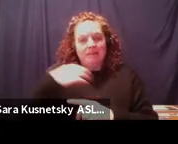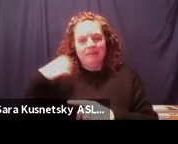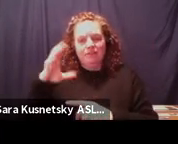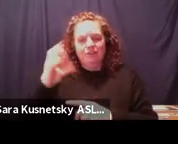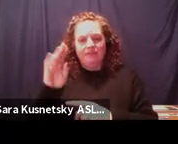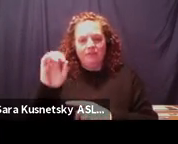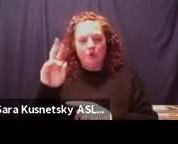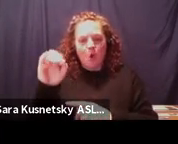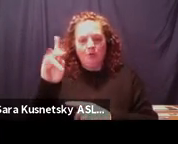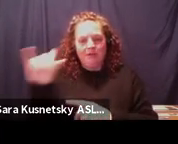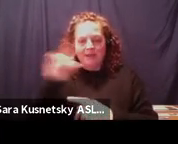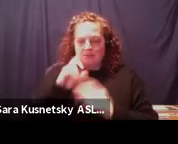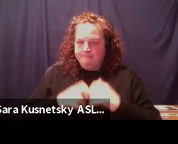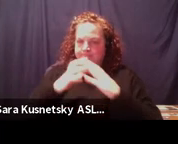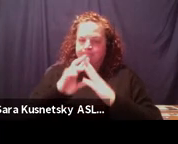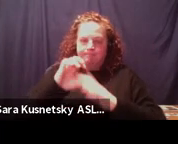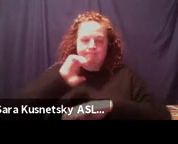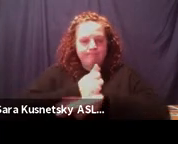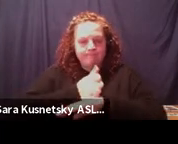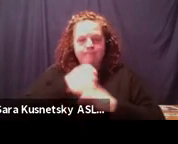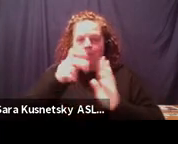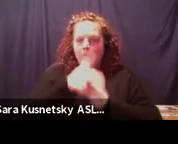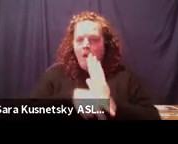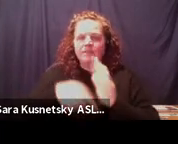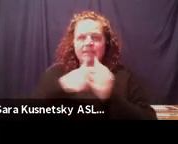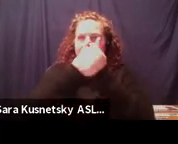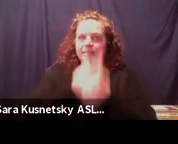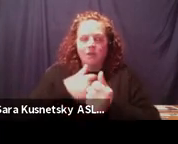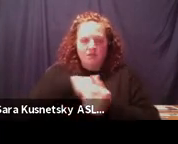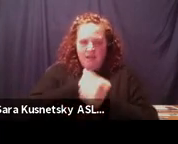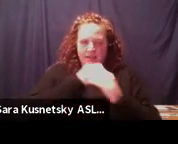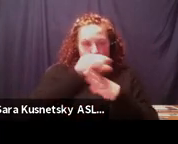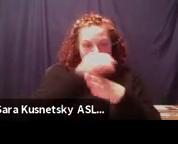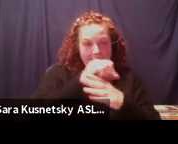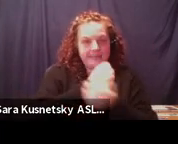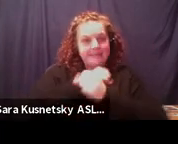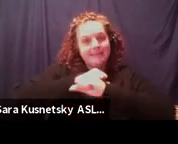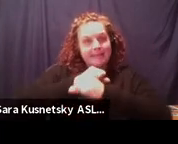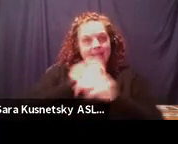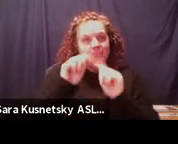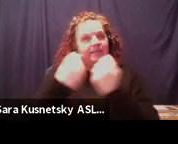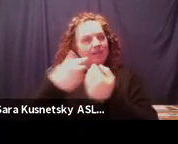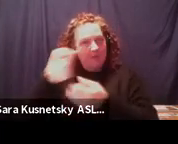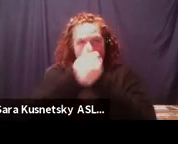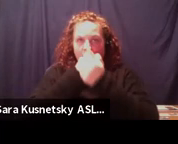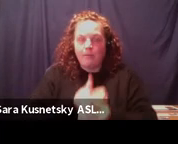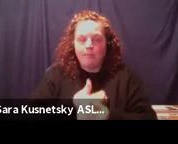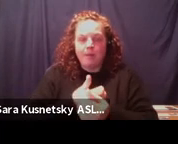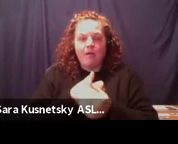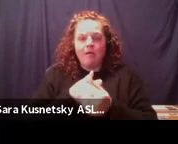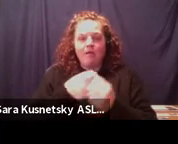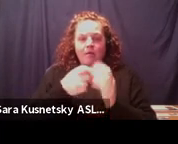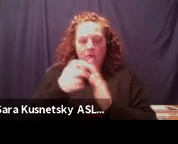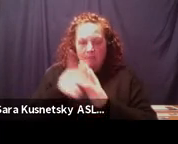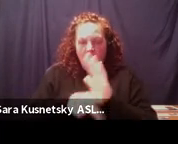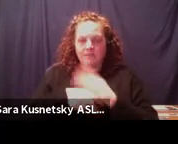report that the policy is working and we have trained our safety team and we are complying with it. Additionally, I want to thank our school